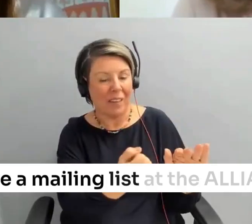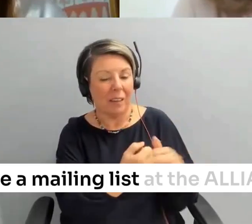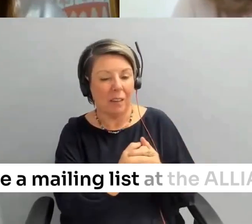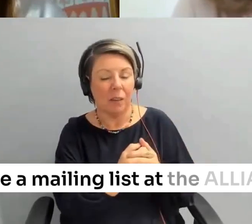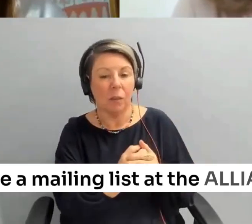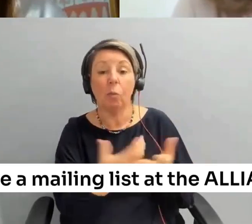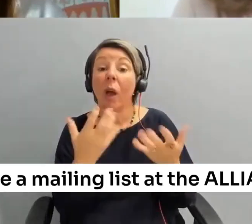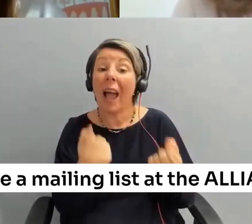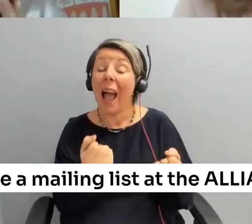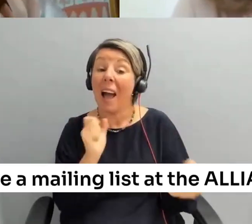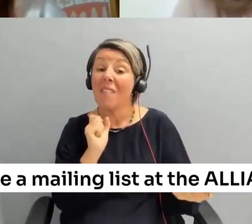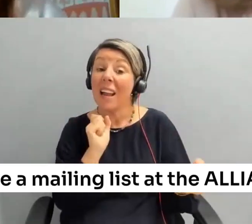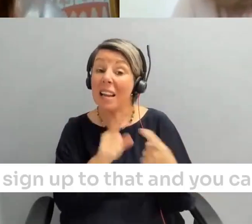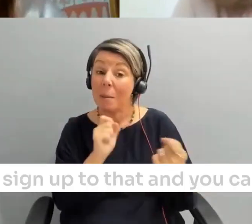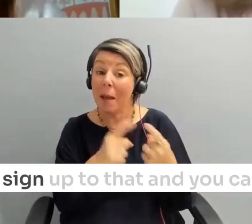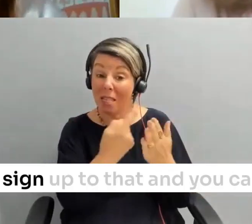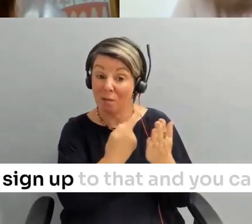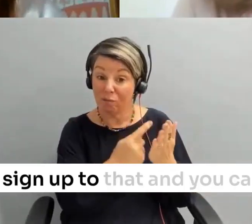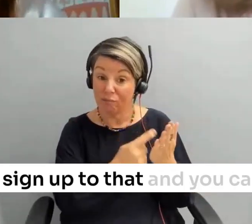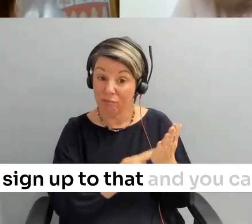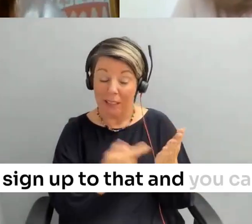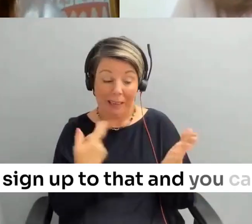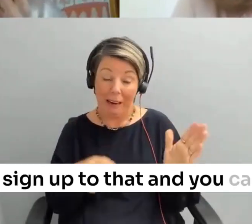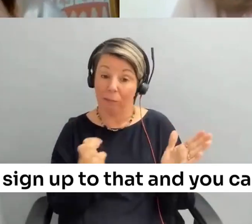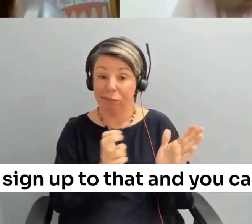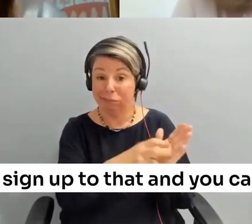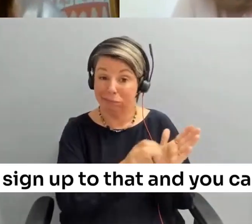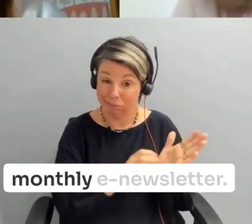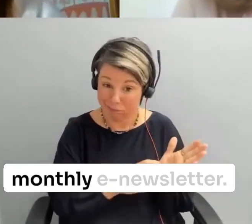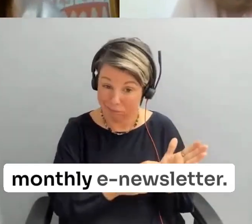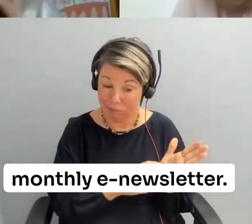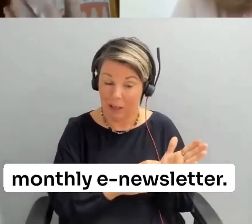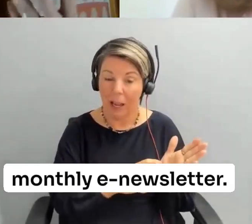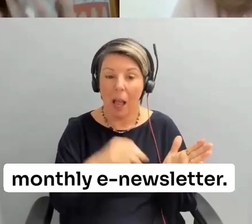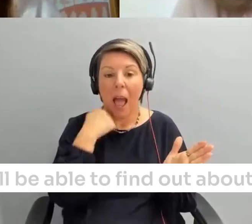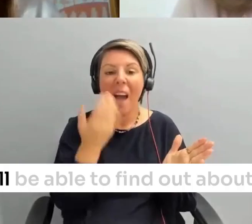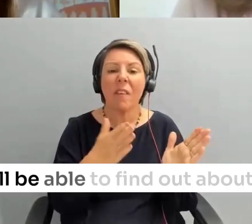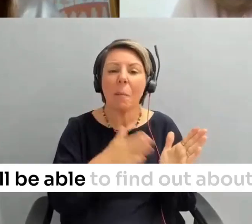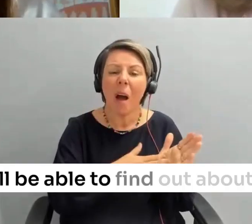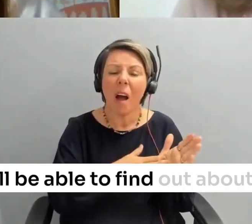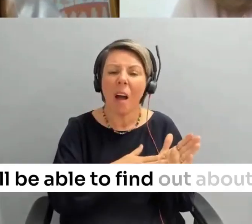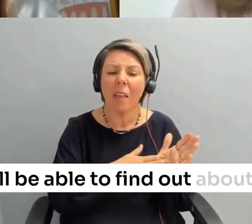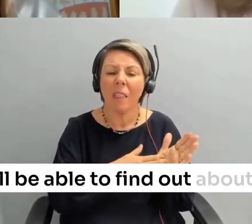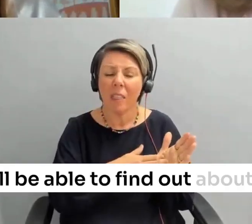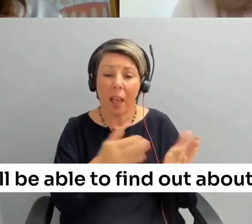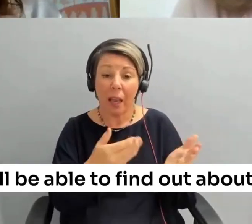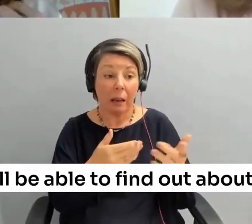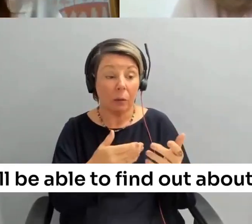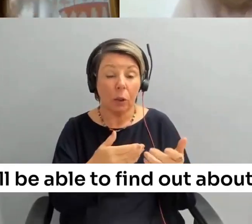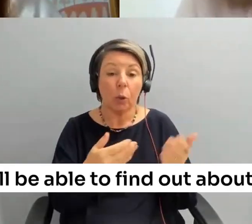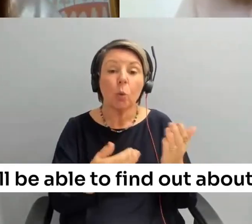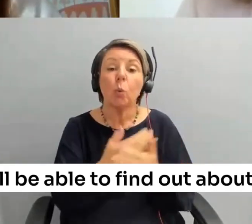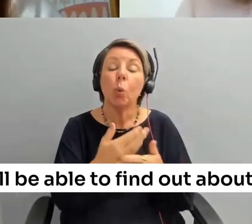mailing list at the Alliance. You can sign up to that and you can get a monthly e-newsletter, so you'll be able to find out